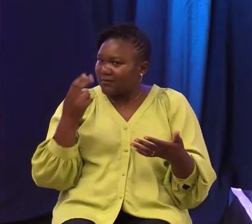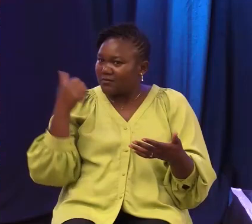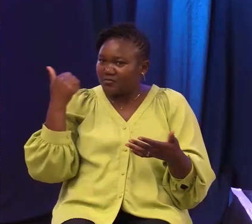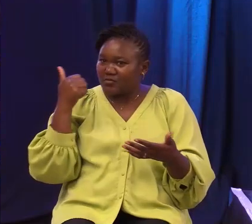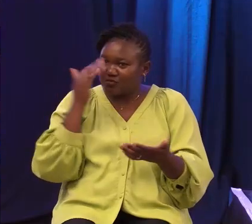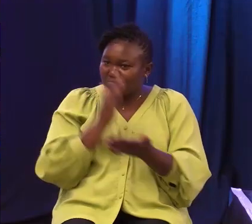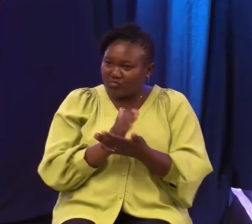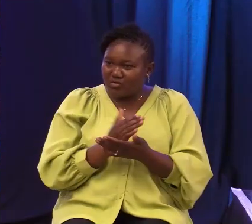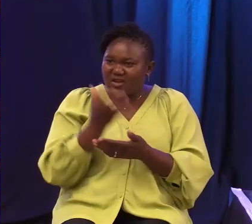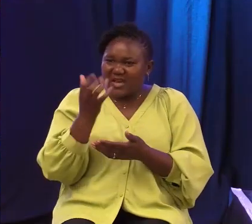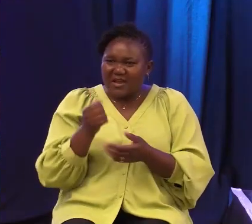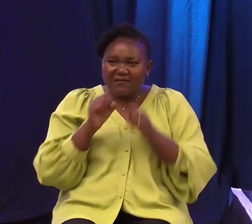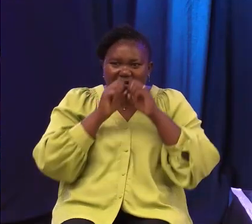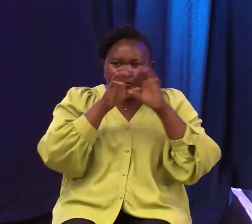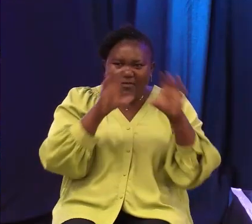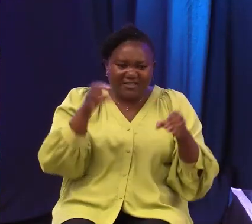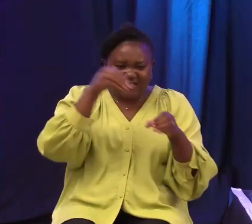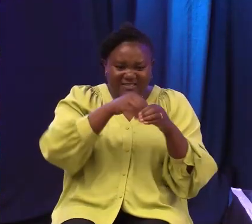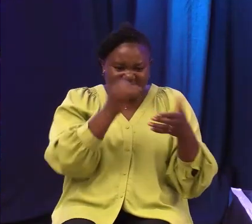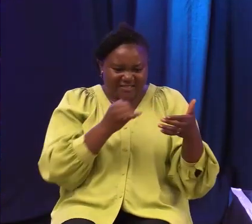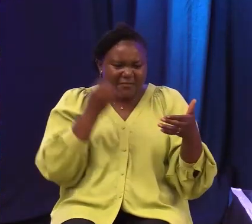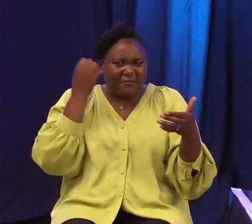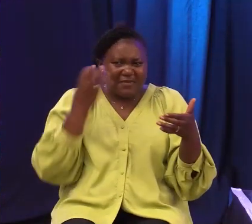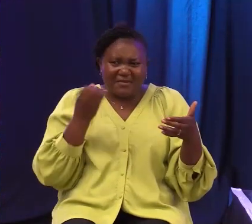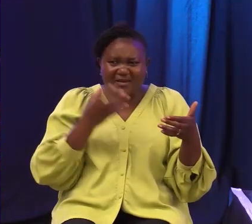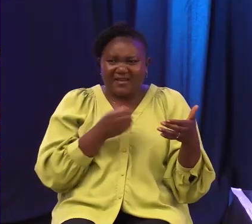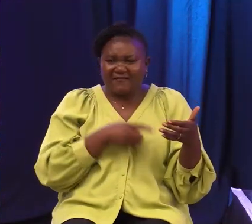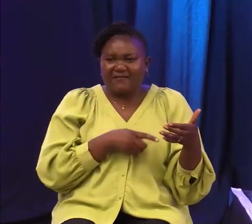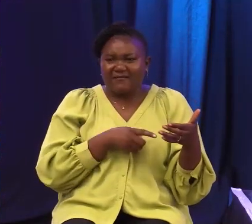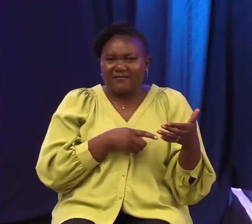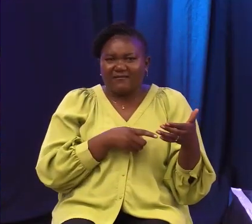that there is a lot of message in that logo.